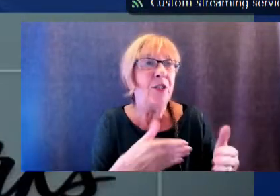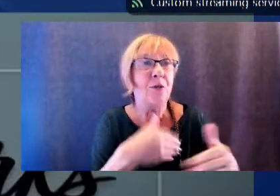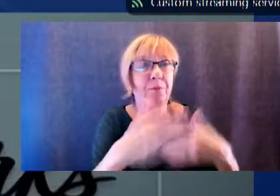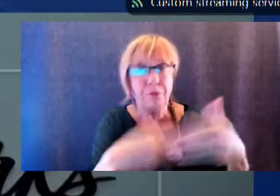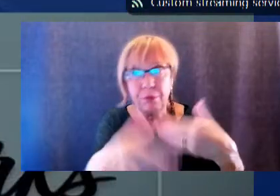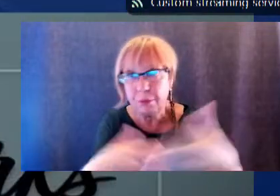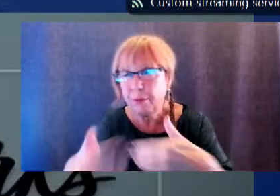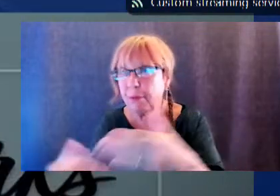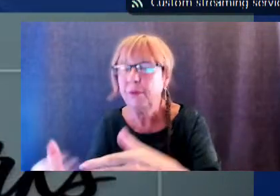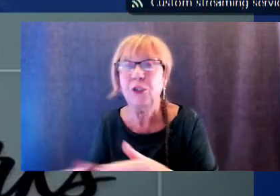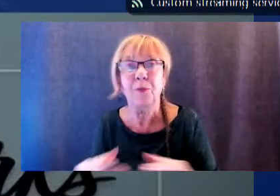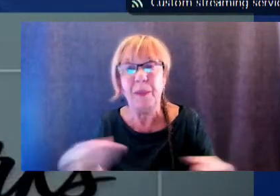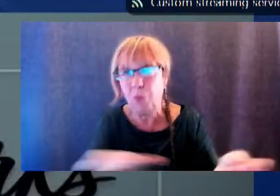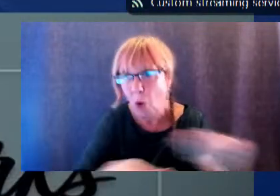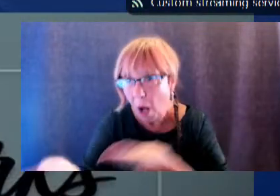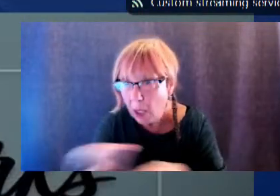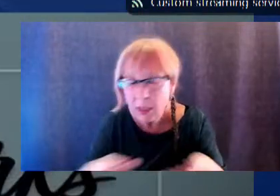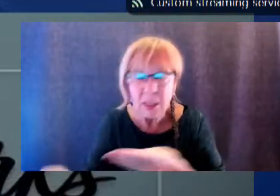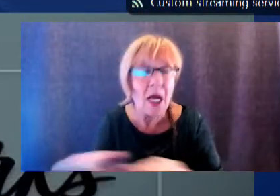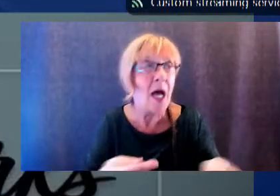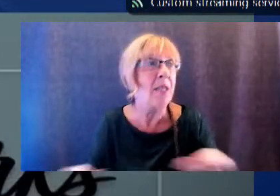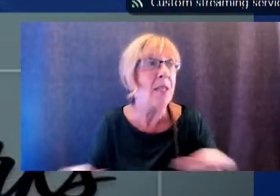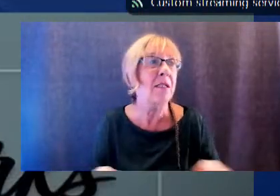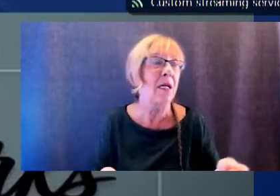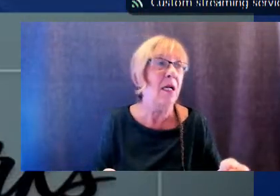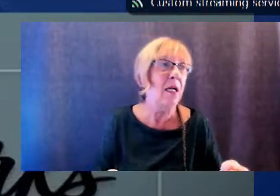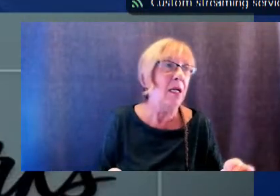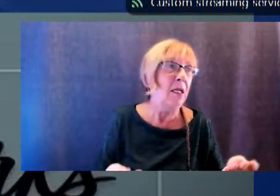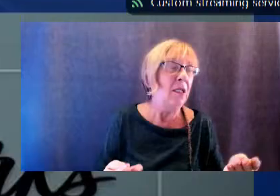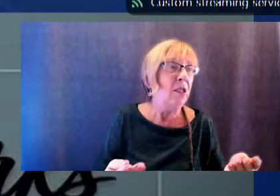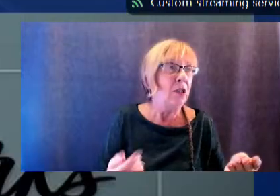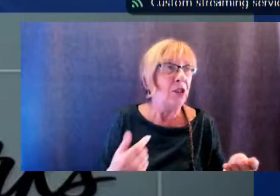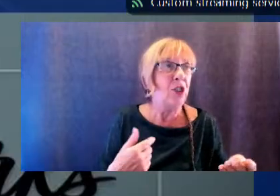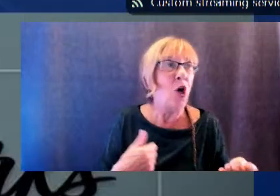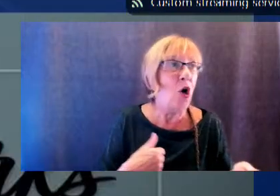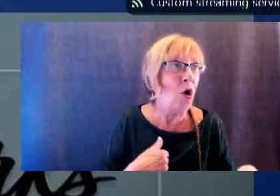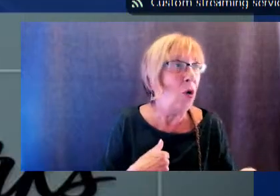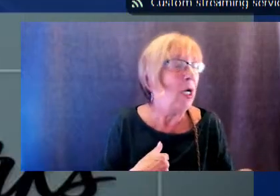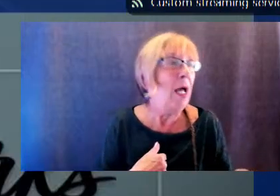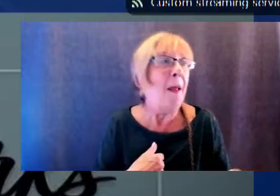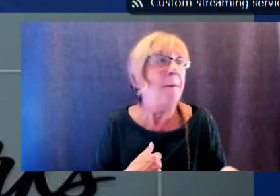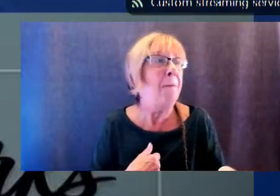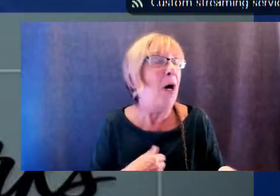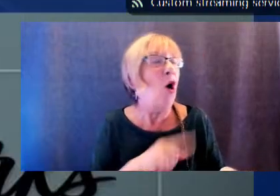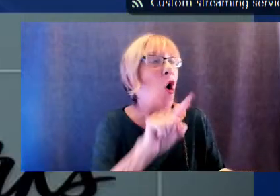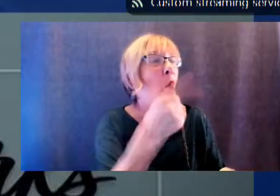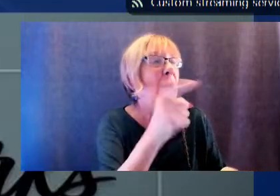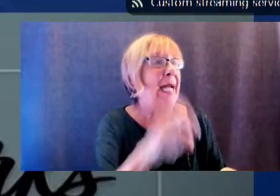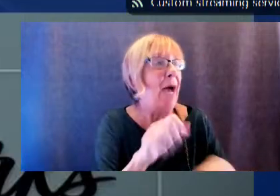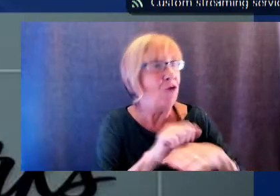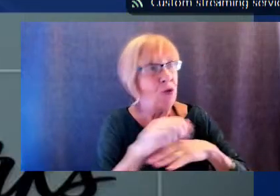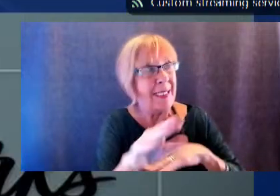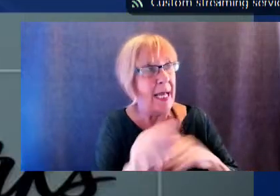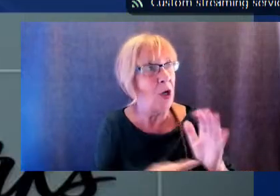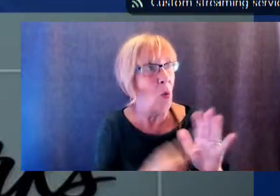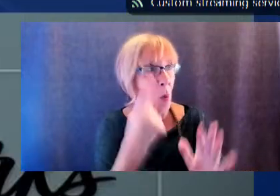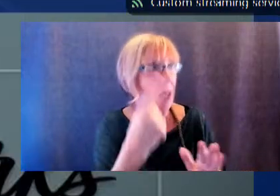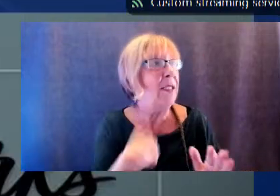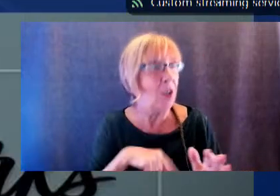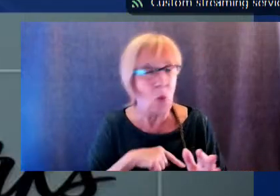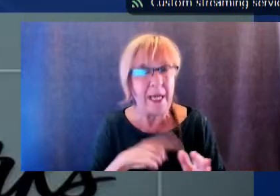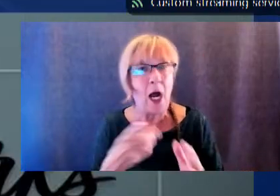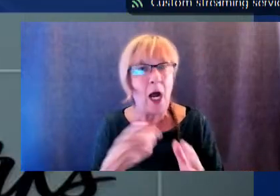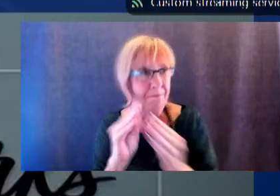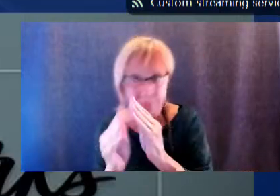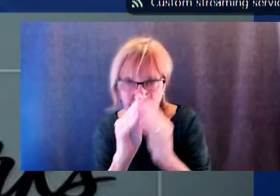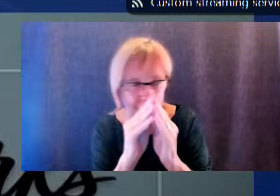in Epic LA so that you are not asked for that again. So you should not be asked for it more than once, and we'll get that resolved here quickly